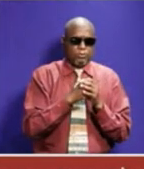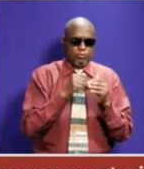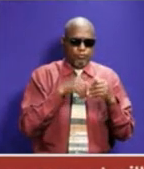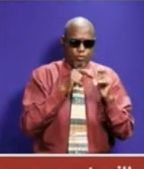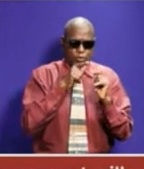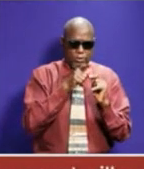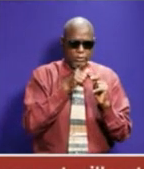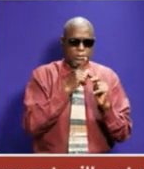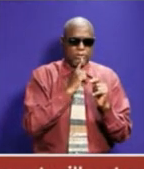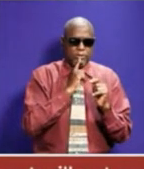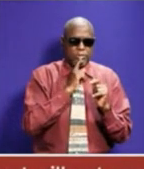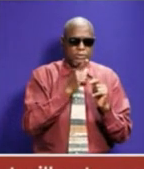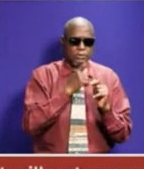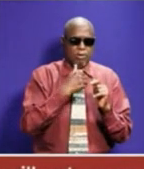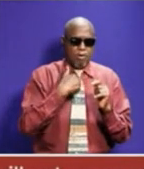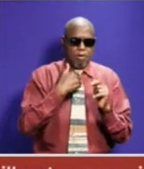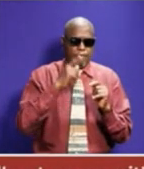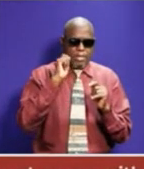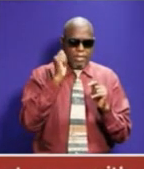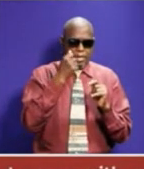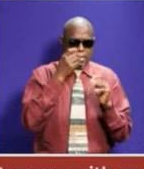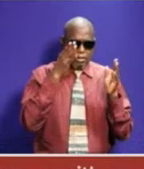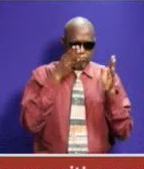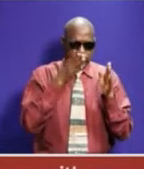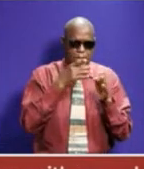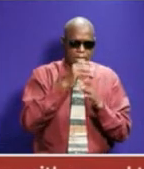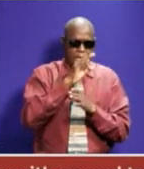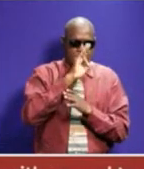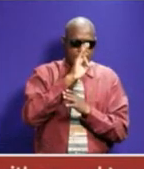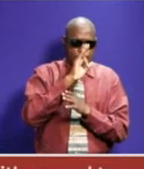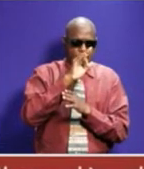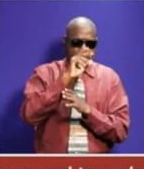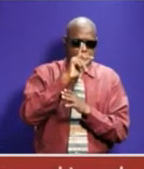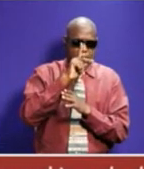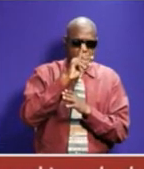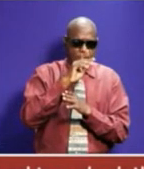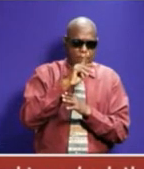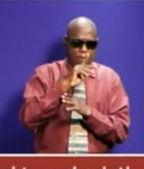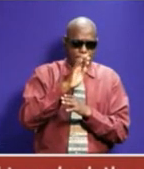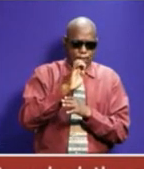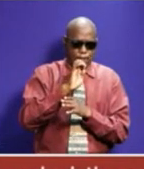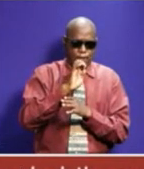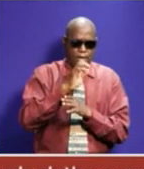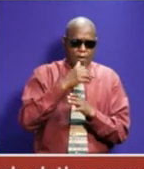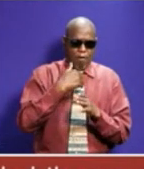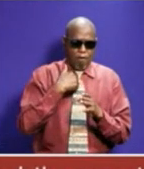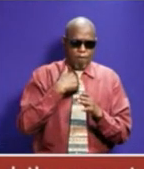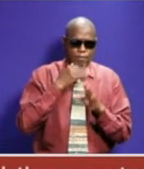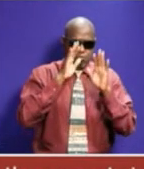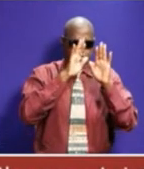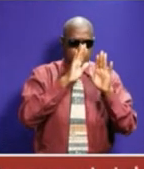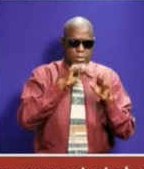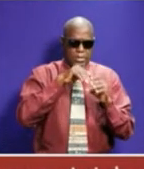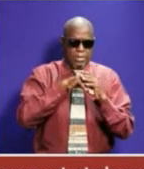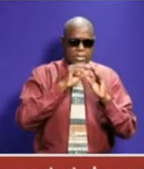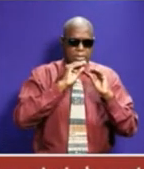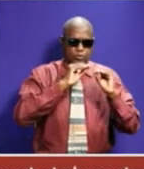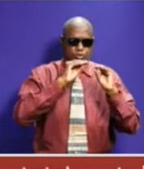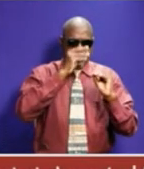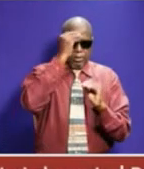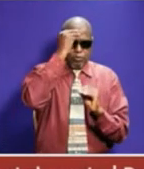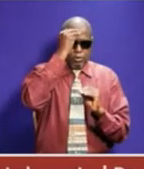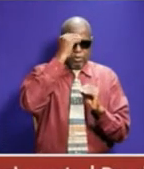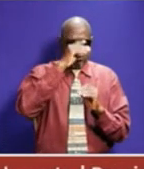Federation's steadfast commitment, FKF has not only bridged the significant gap in coaching education, but also